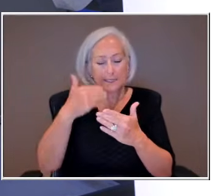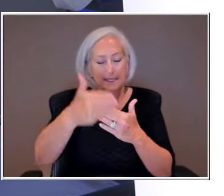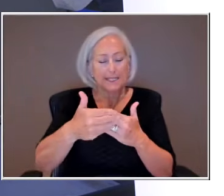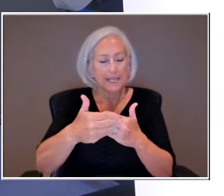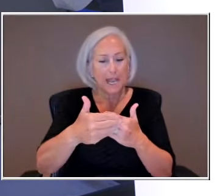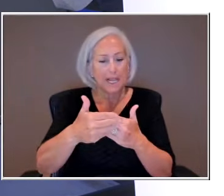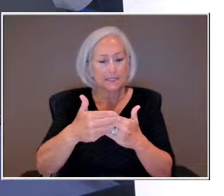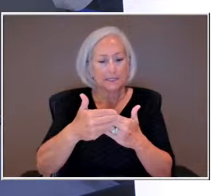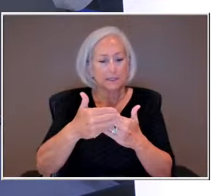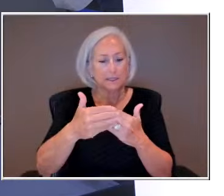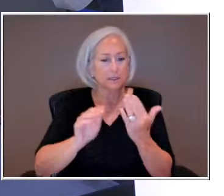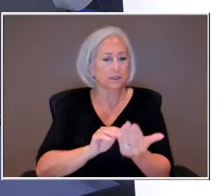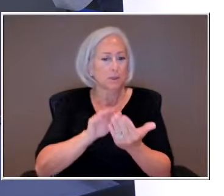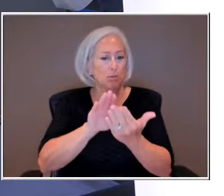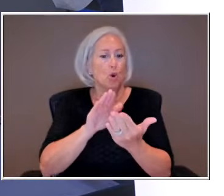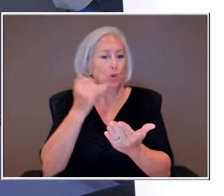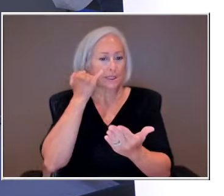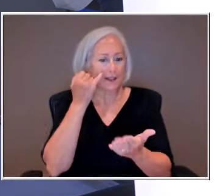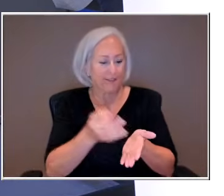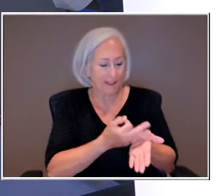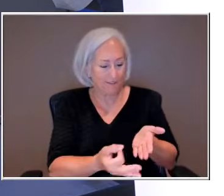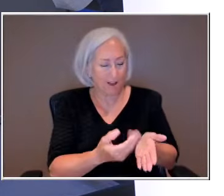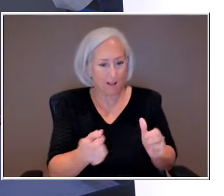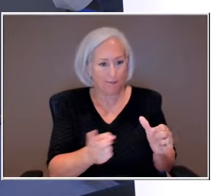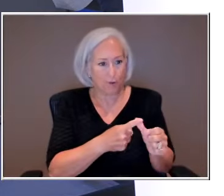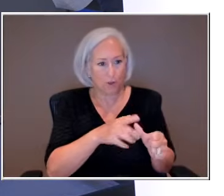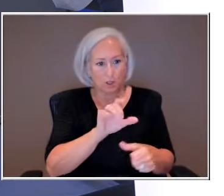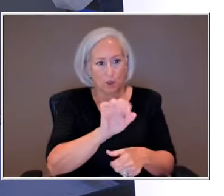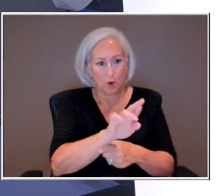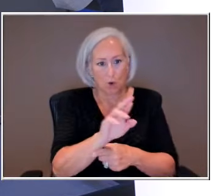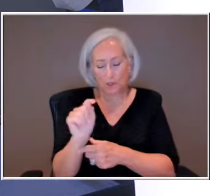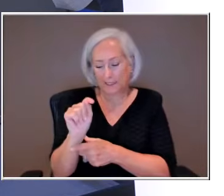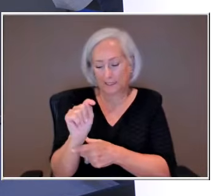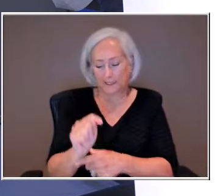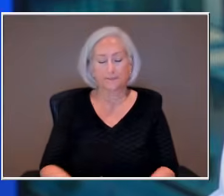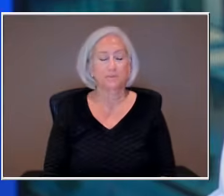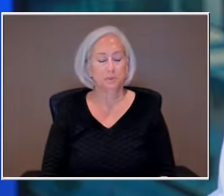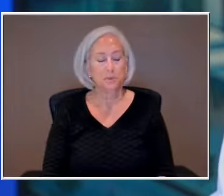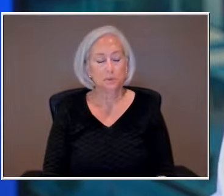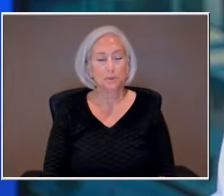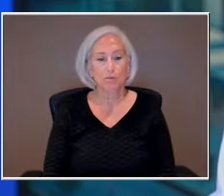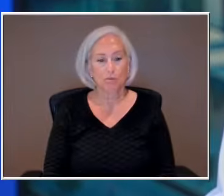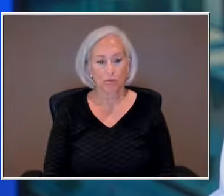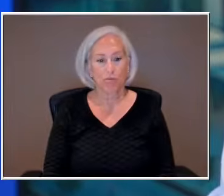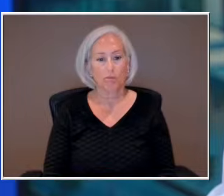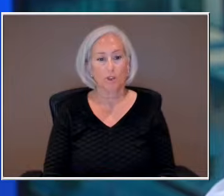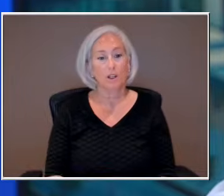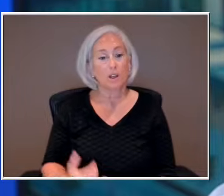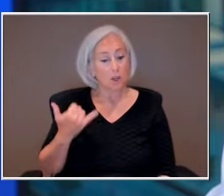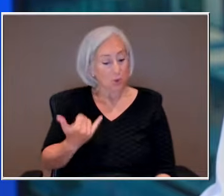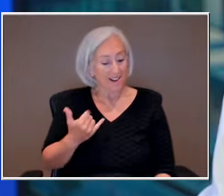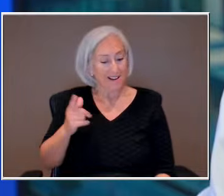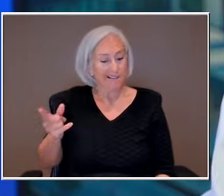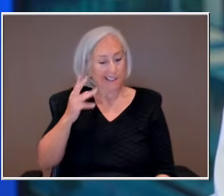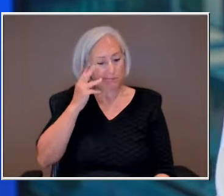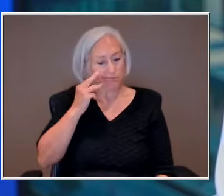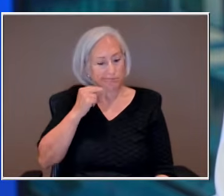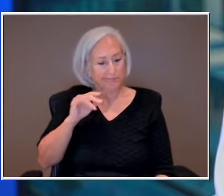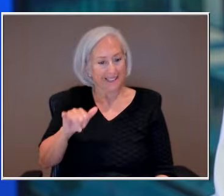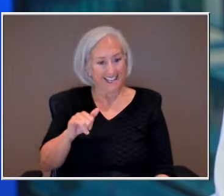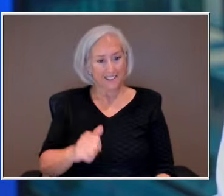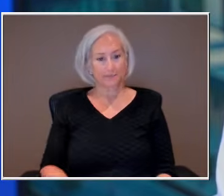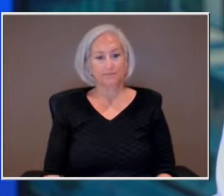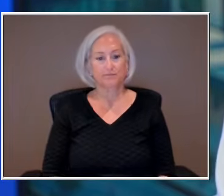defense for somebody who fails the first CAR T? Yeah, and so as he's going through it right now, the first thing